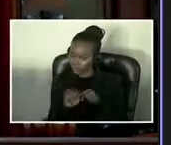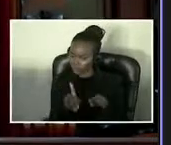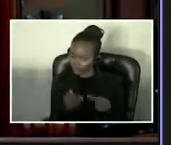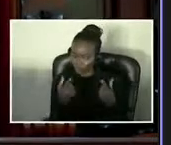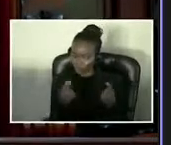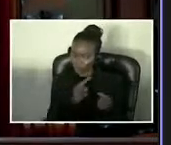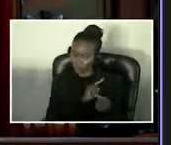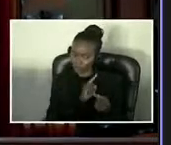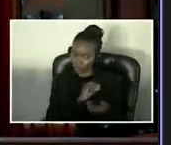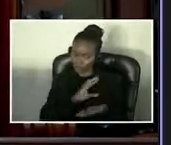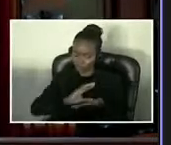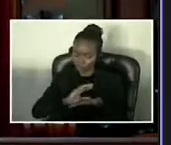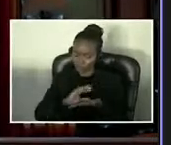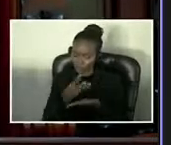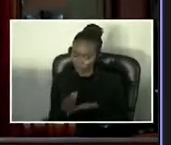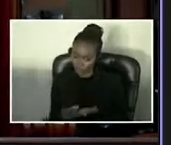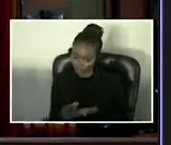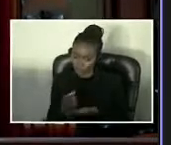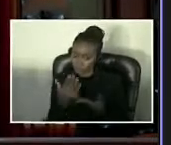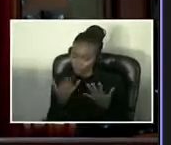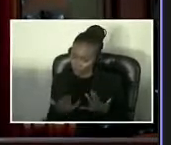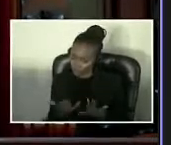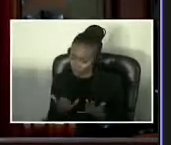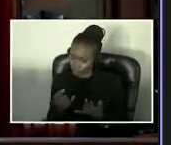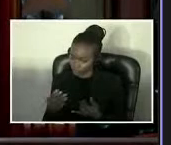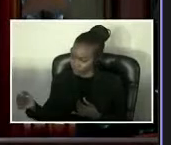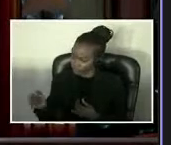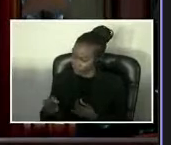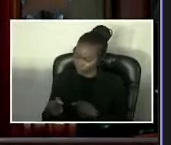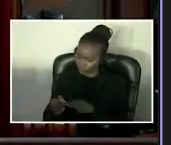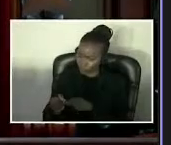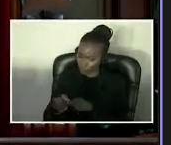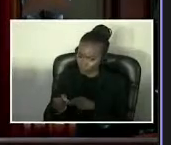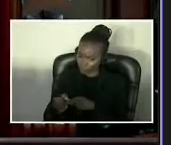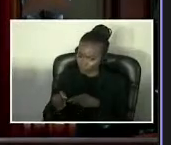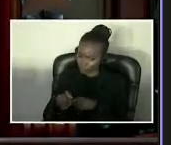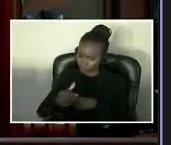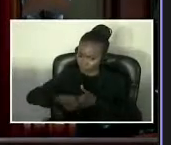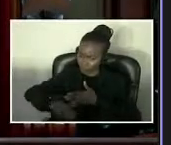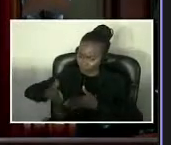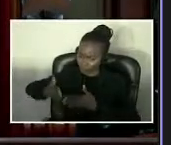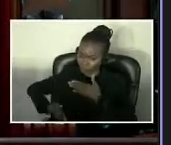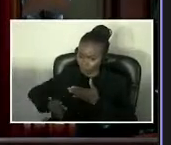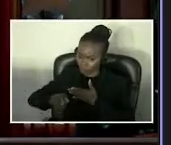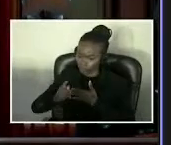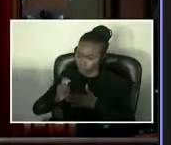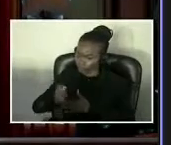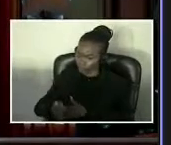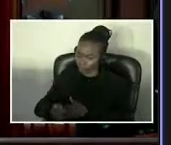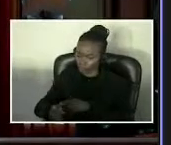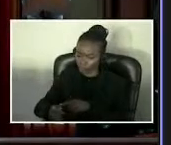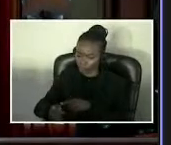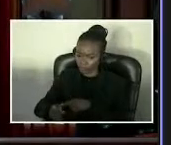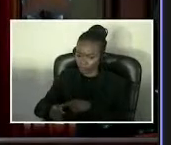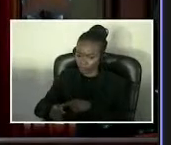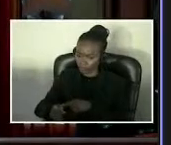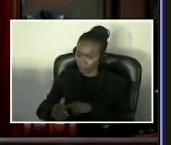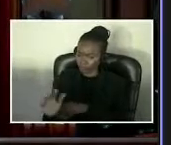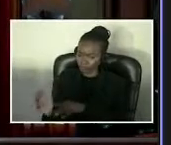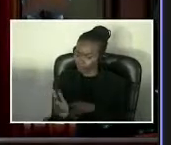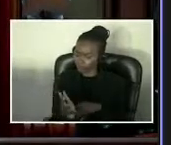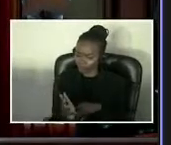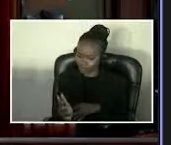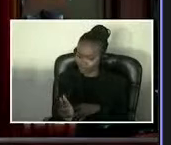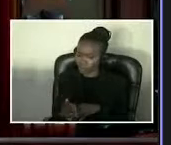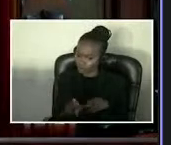cannot employ and then during the month end you still you don't you fail you pay to pay to give the person a salary unlike the goods and